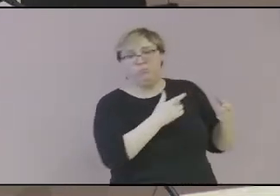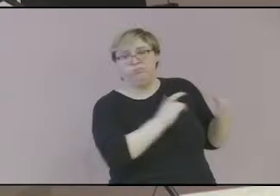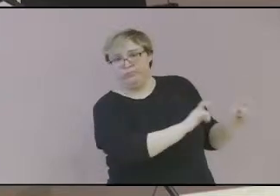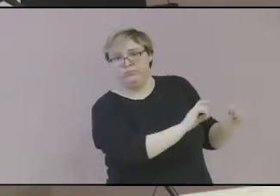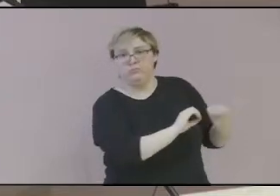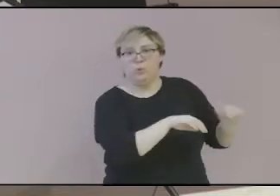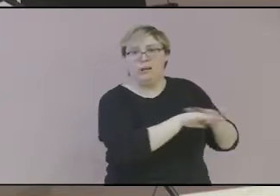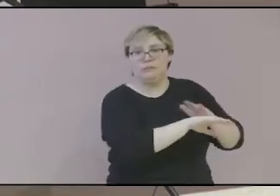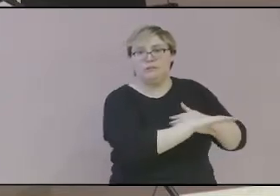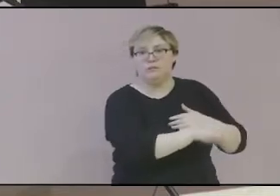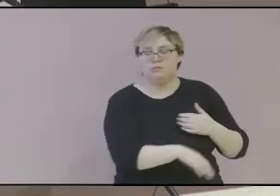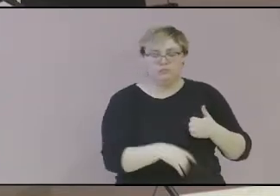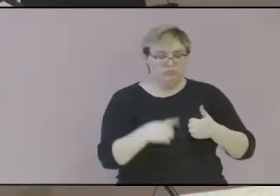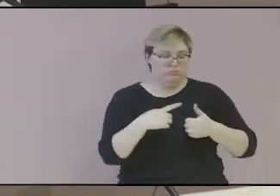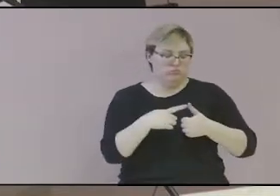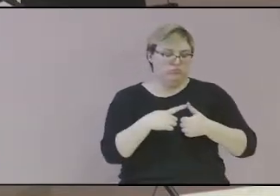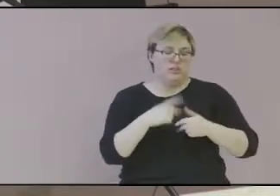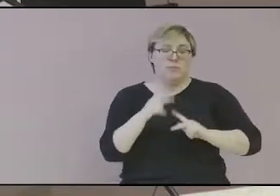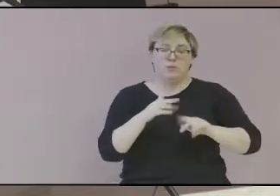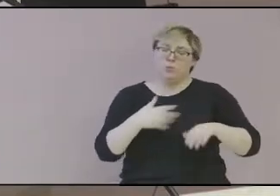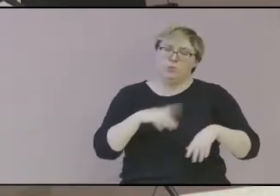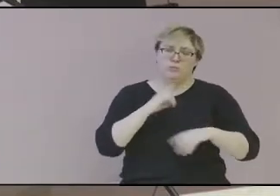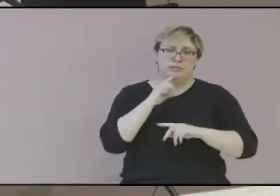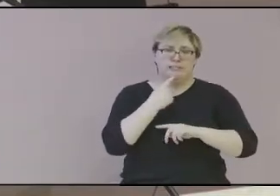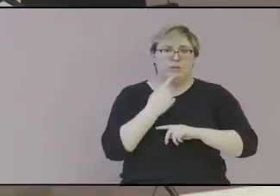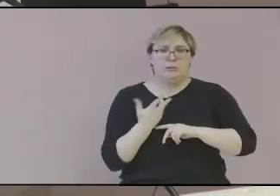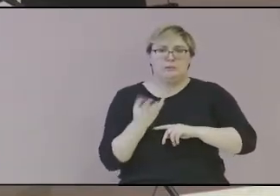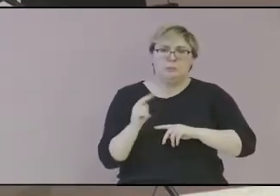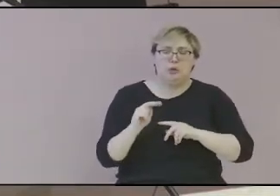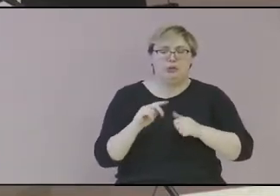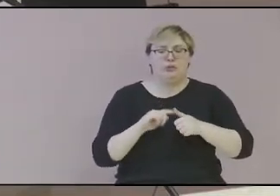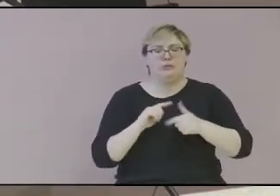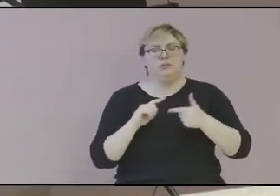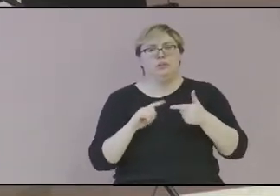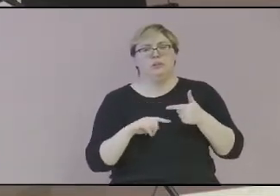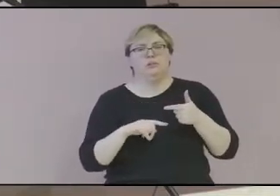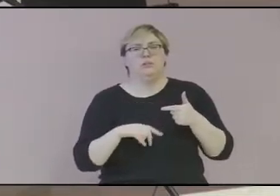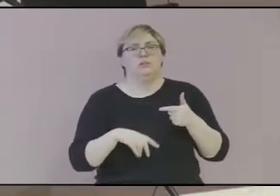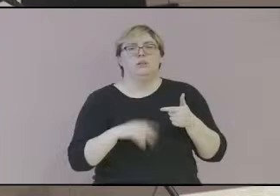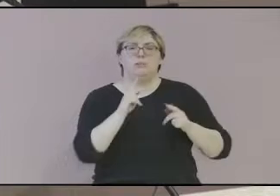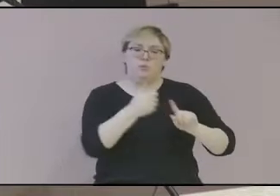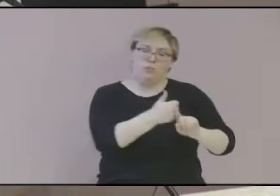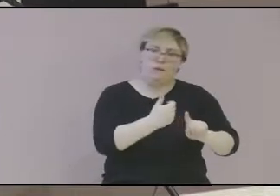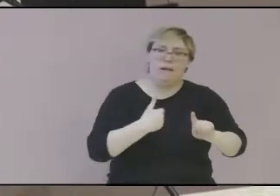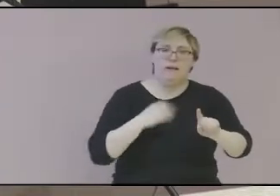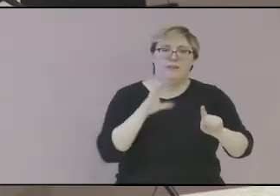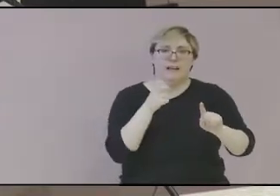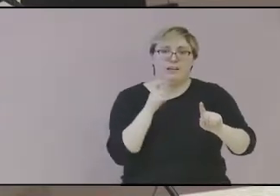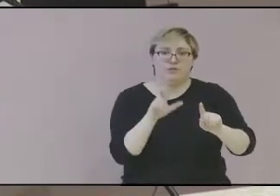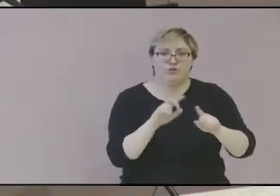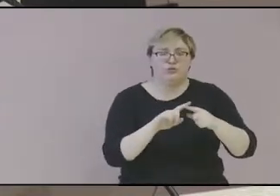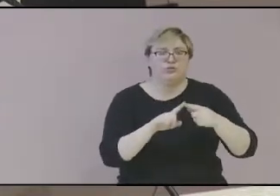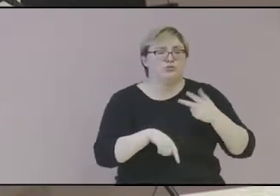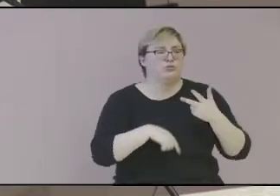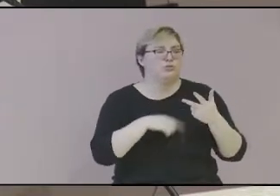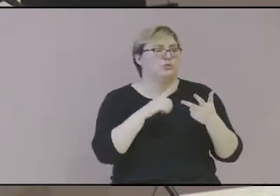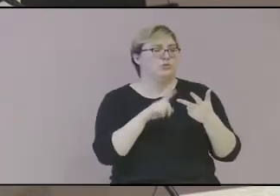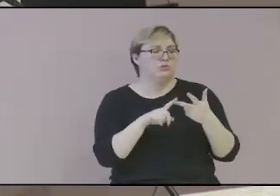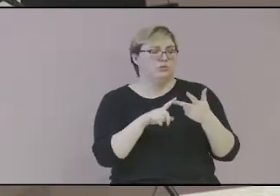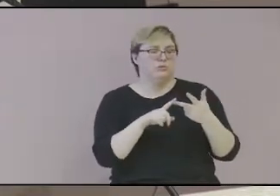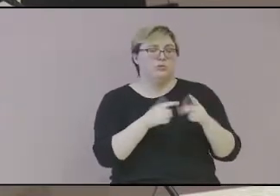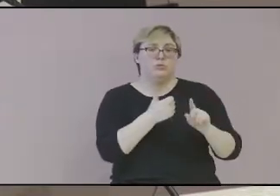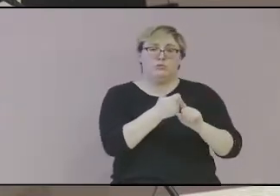severe burns, metastatic cancer, again, very broad category, and dialysis